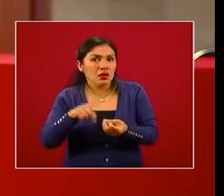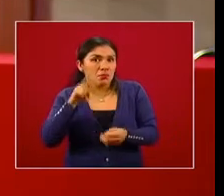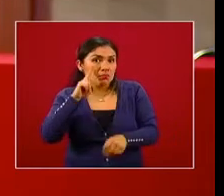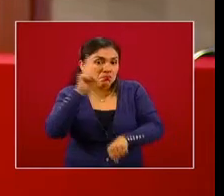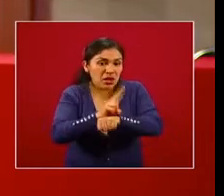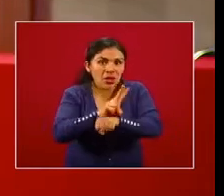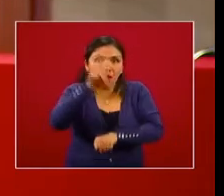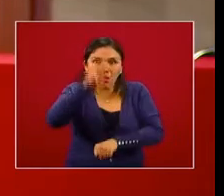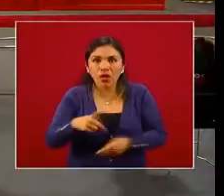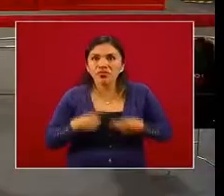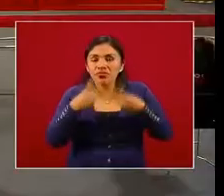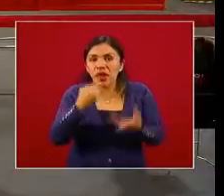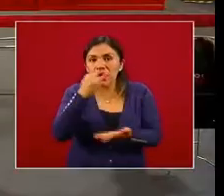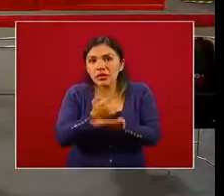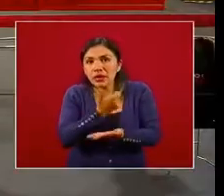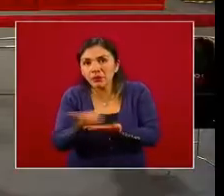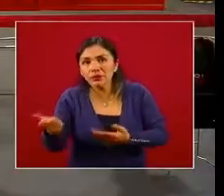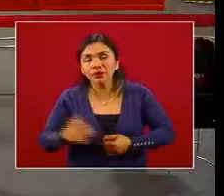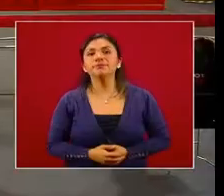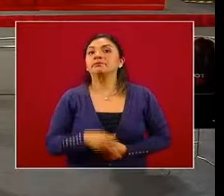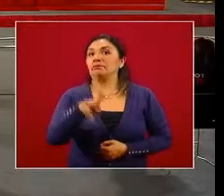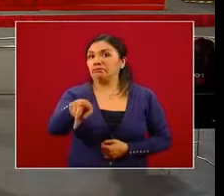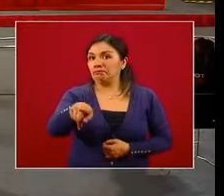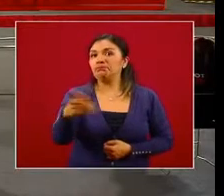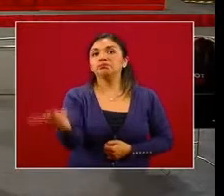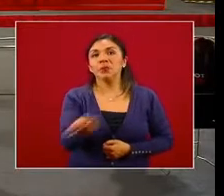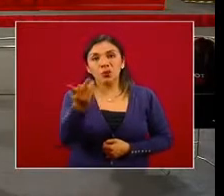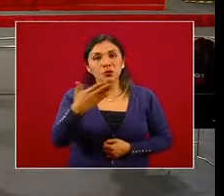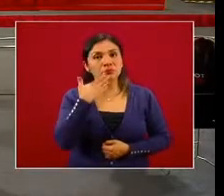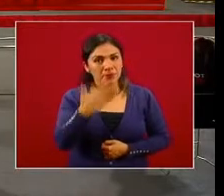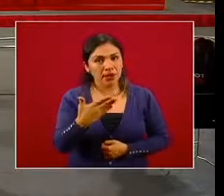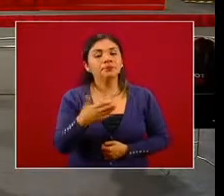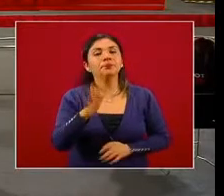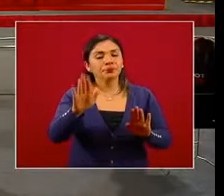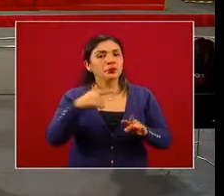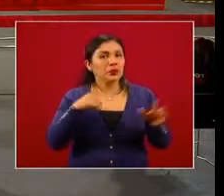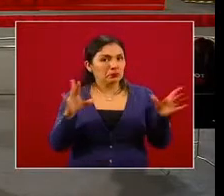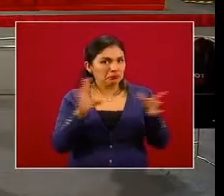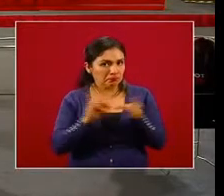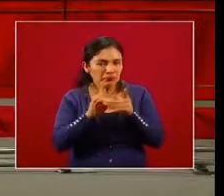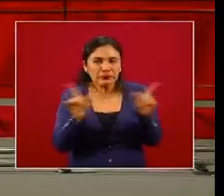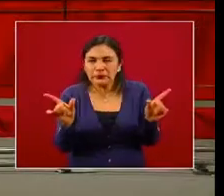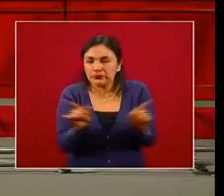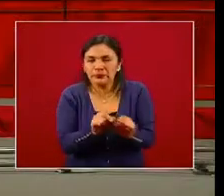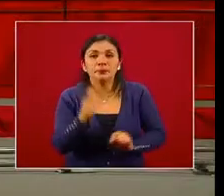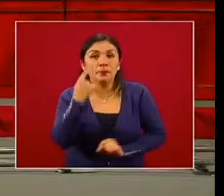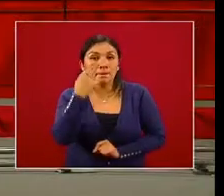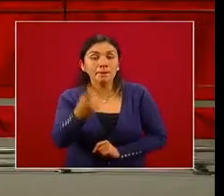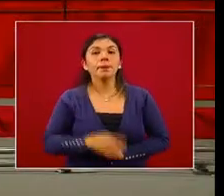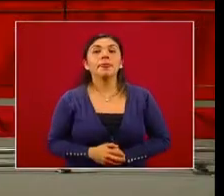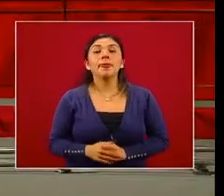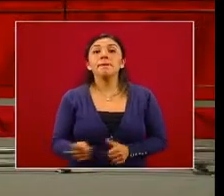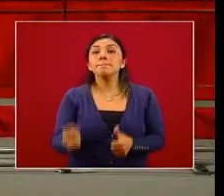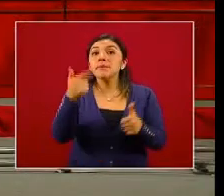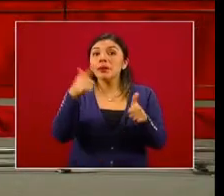going to be monitoring that they are giving people leave who are asking for it? Very important questions. I'll try to be